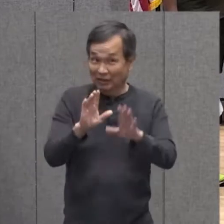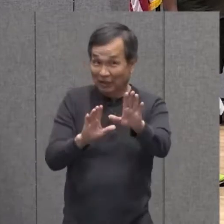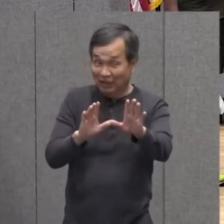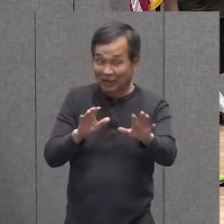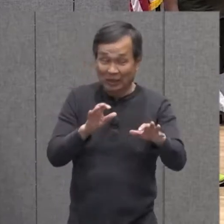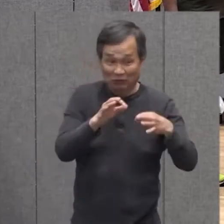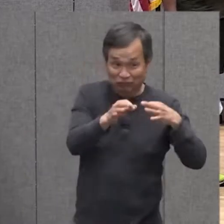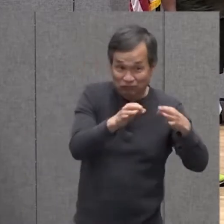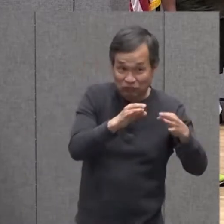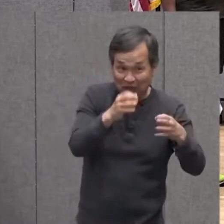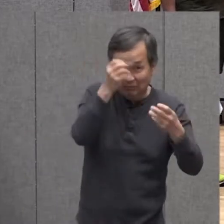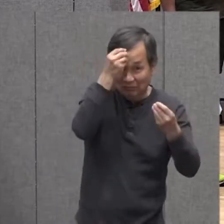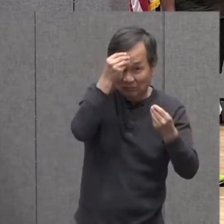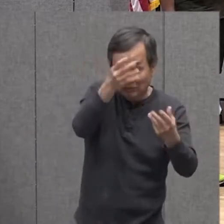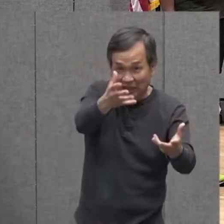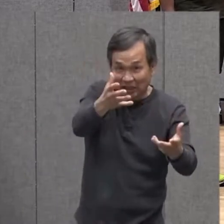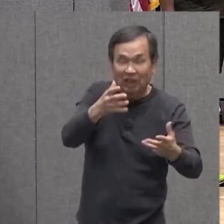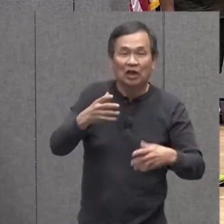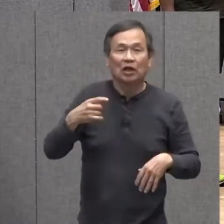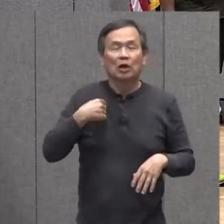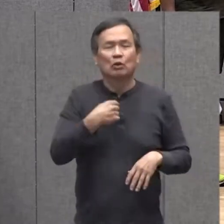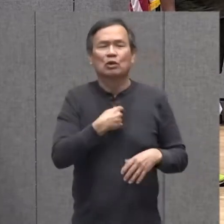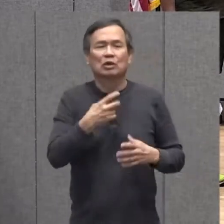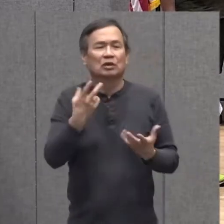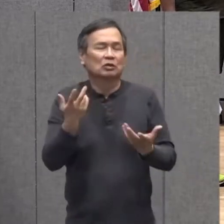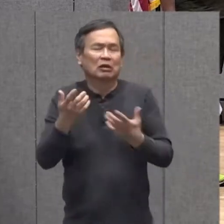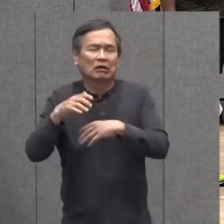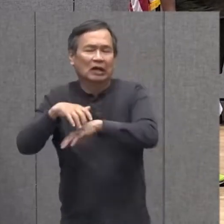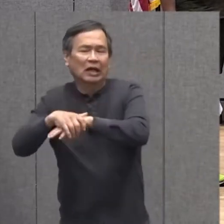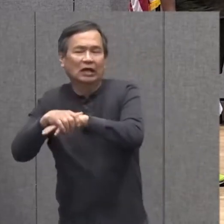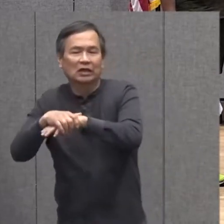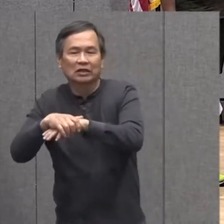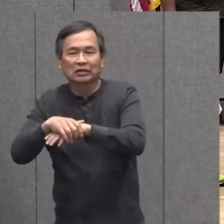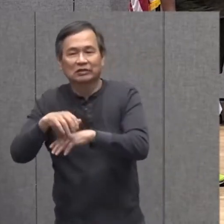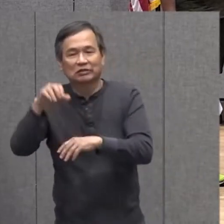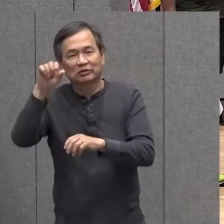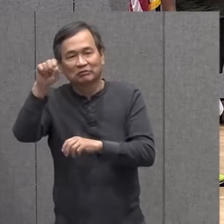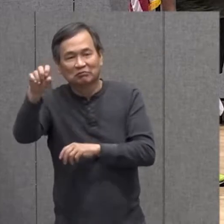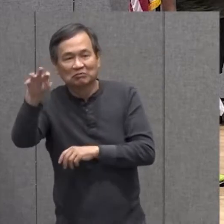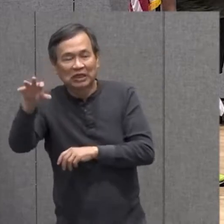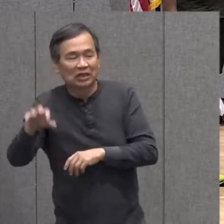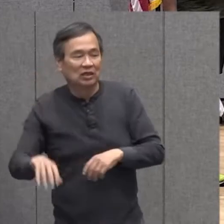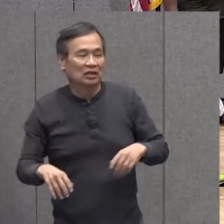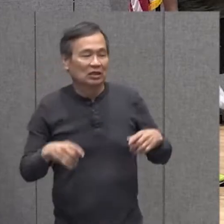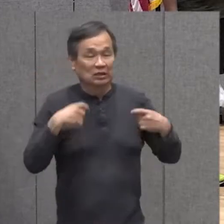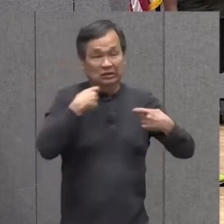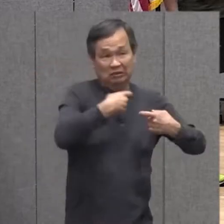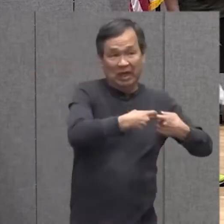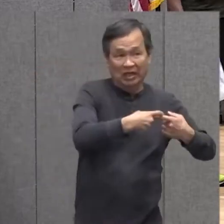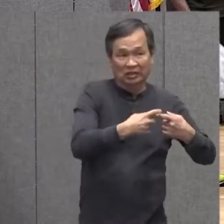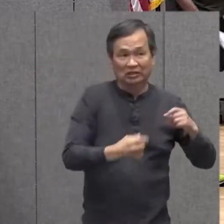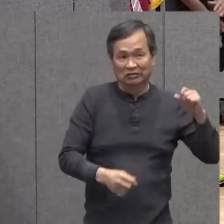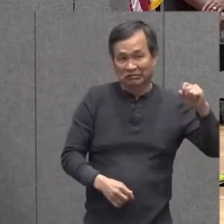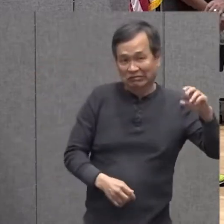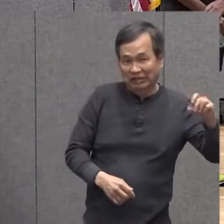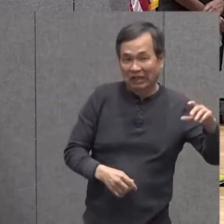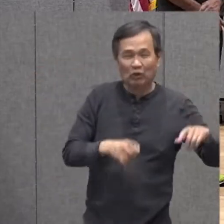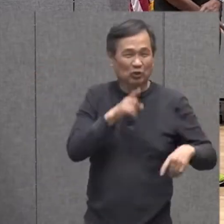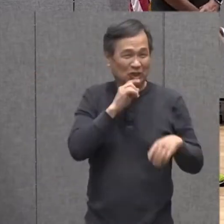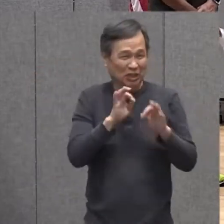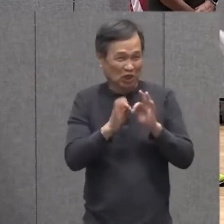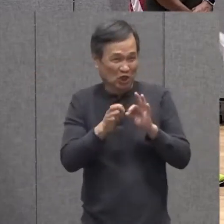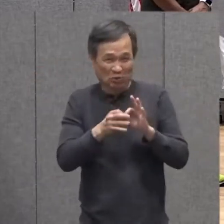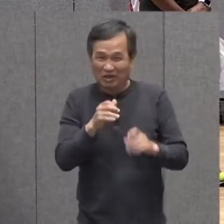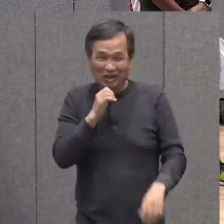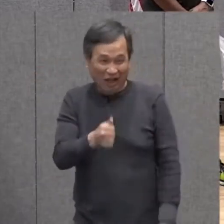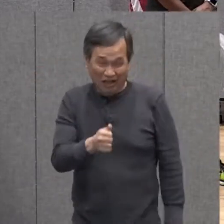instructions, the sign language will be given in English only. As I translate in Spanish, they will not sign that language. Vamos a hacerlo en